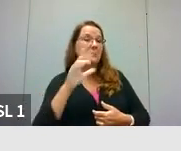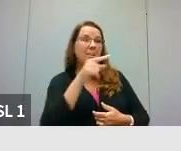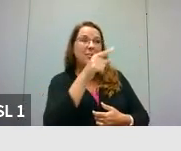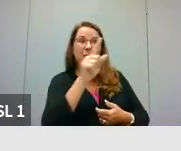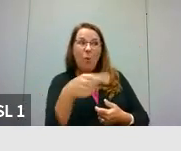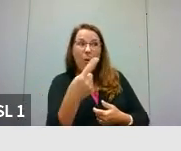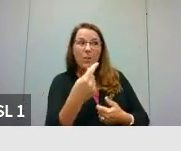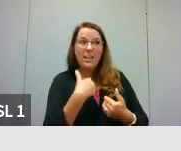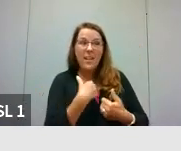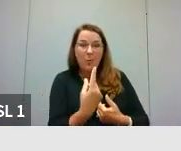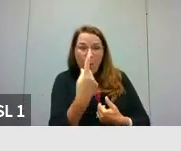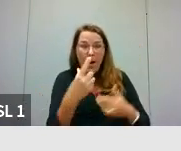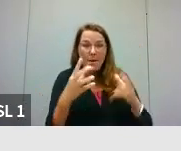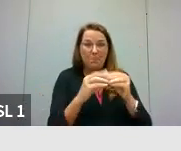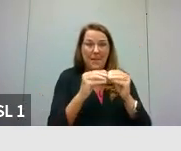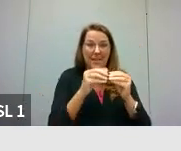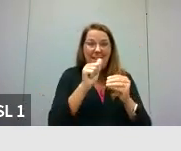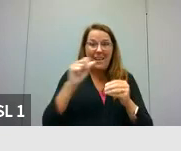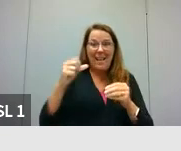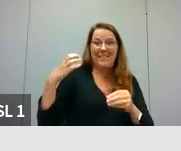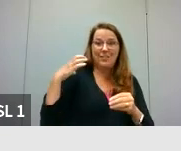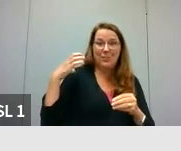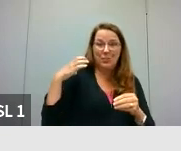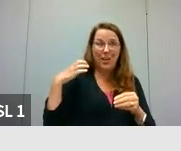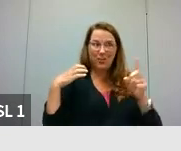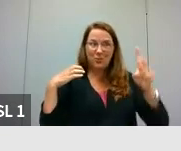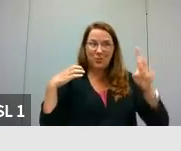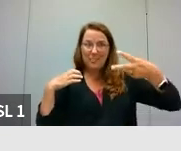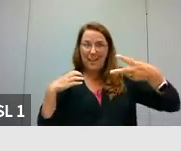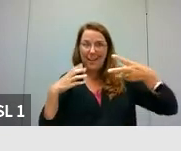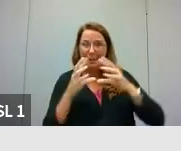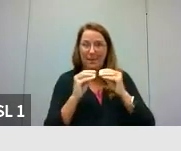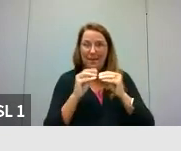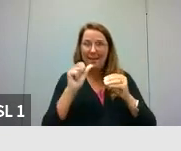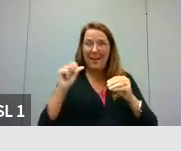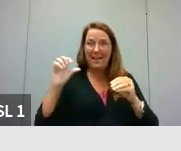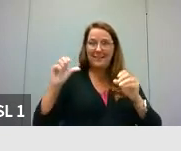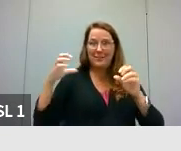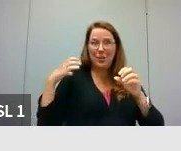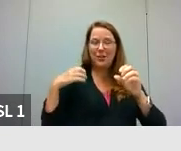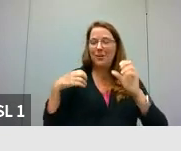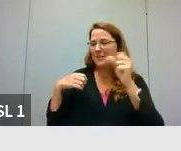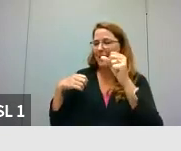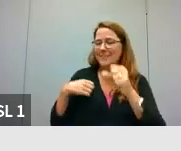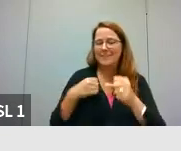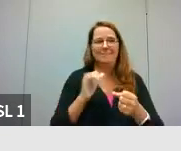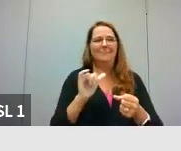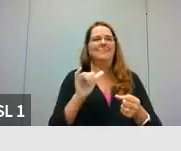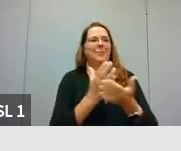had one meeting as this is just going on your second. So, all right.